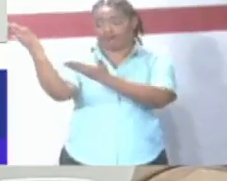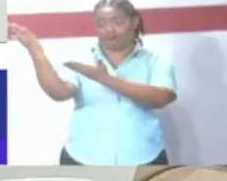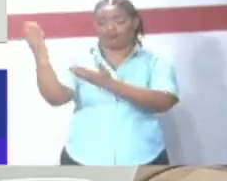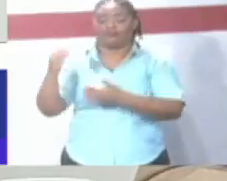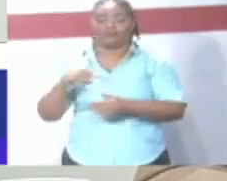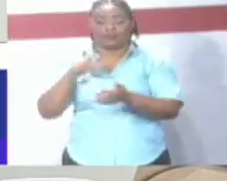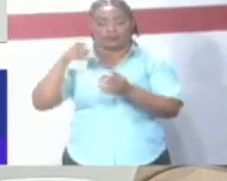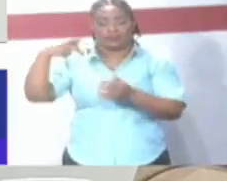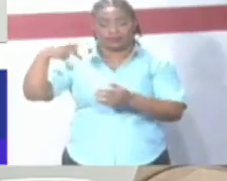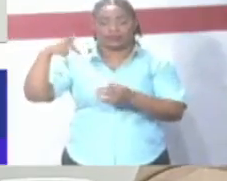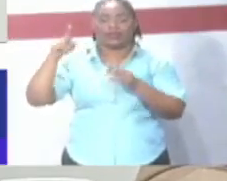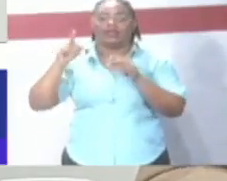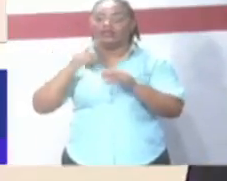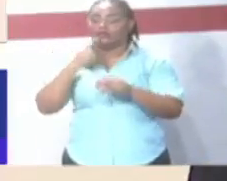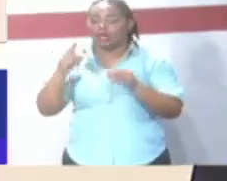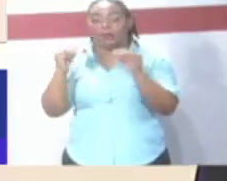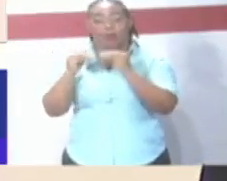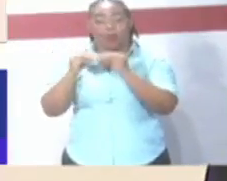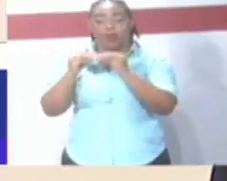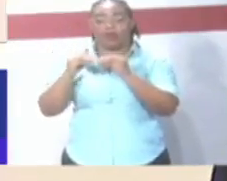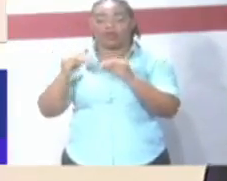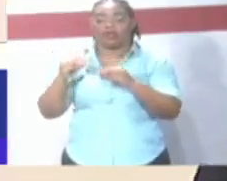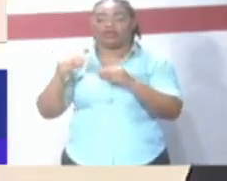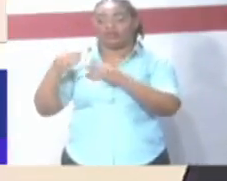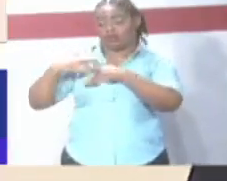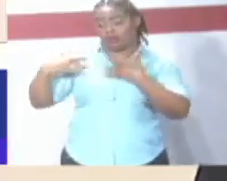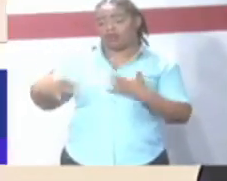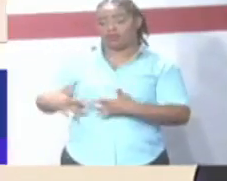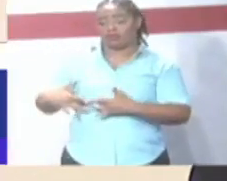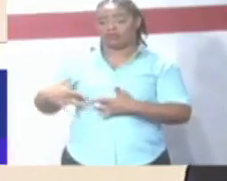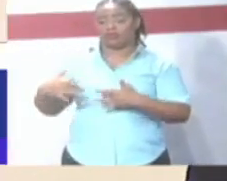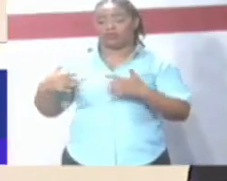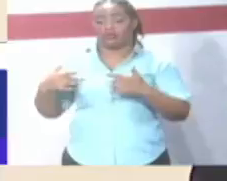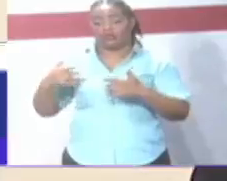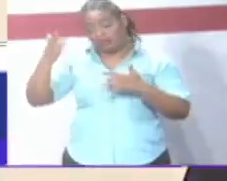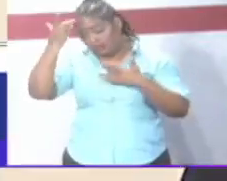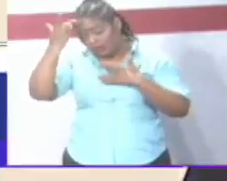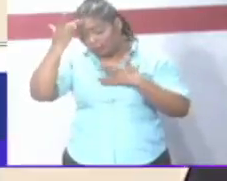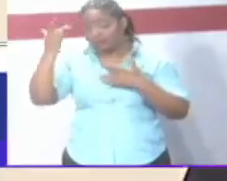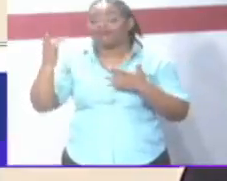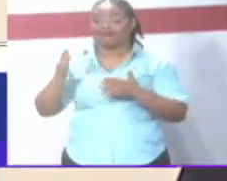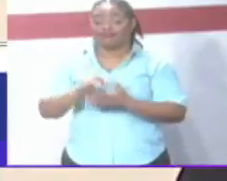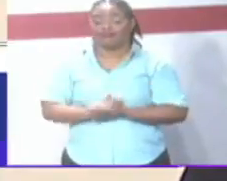more on cardiac disease. Okay, thank you for that question.